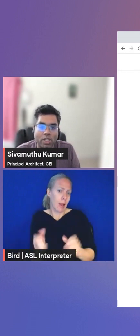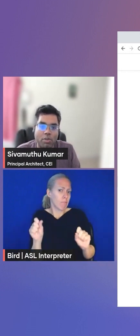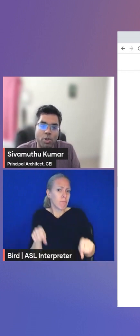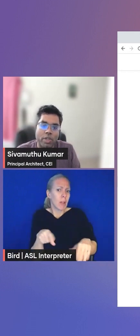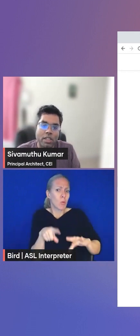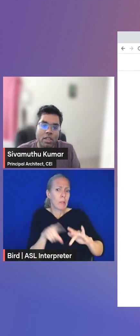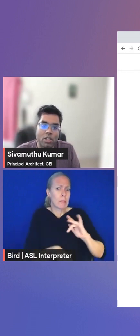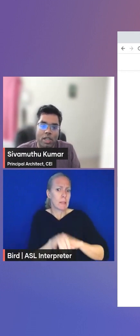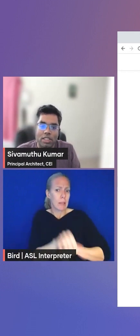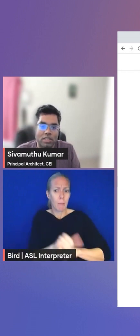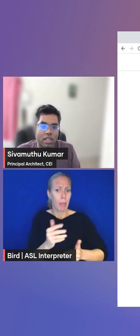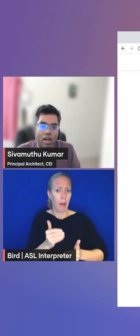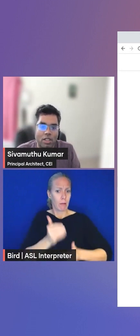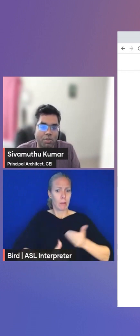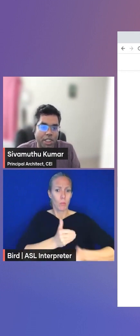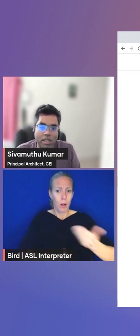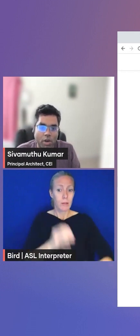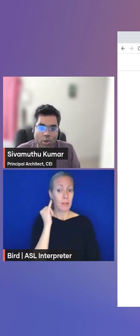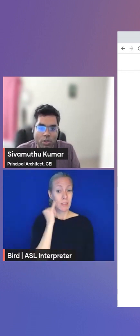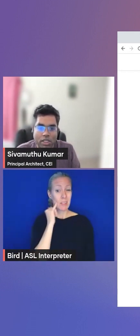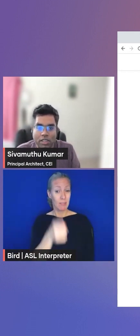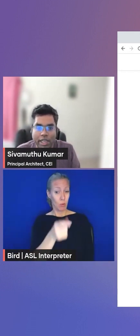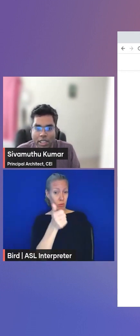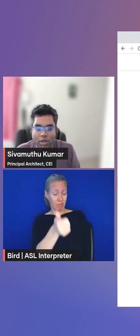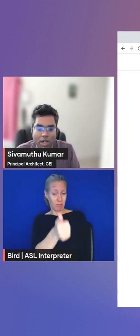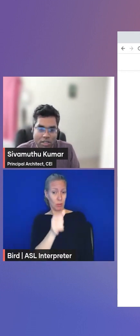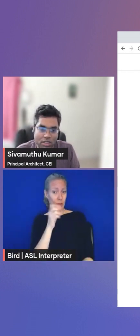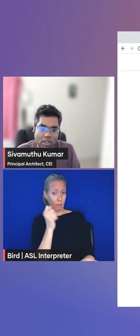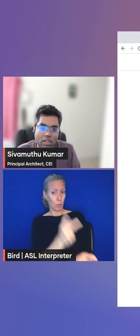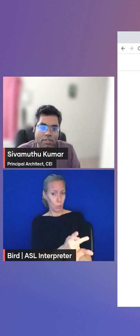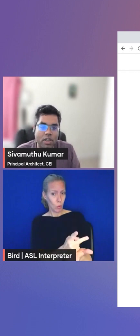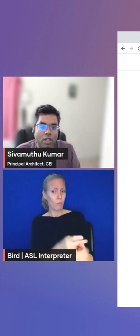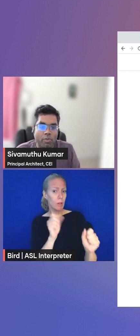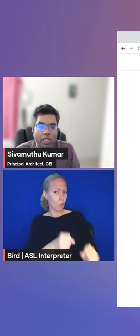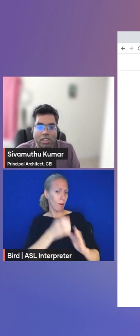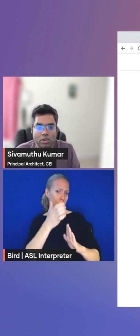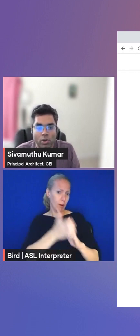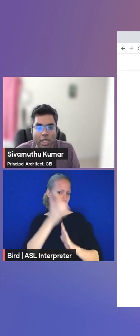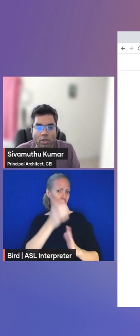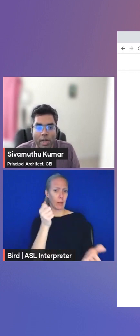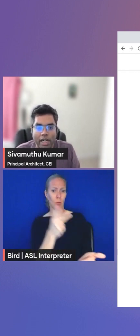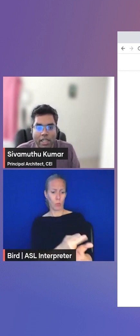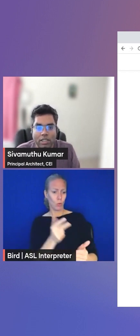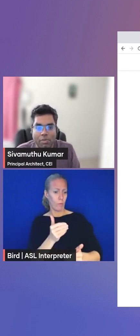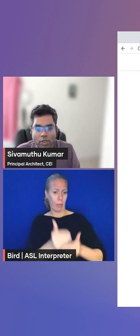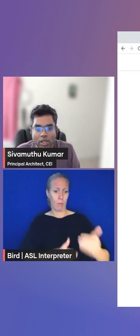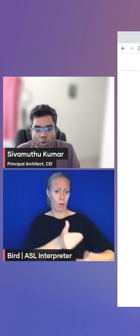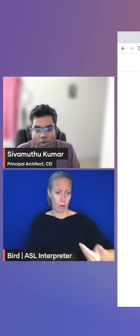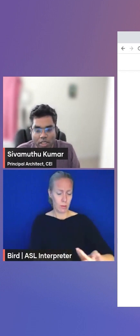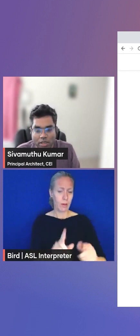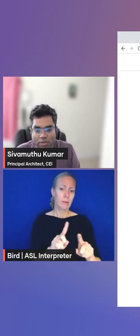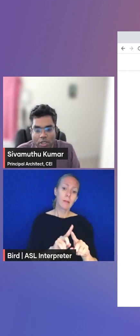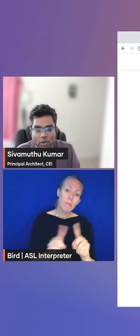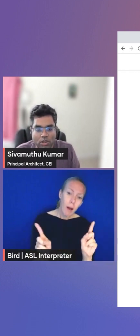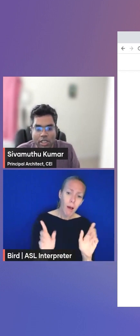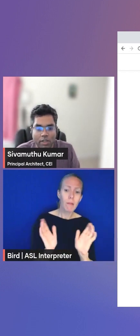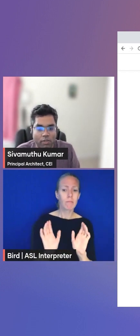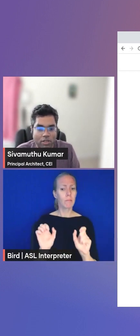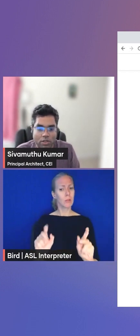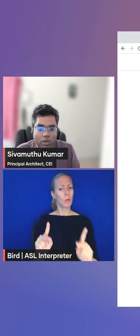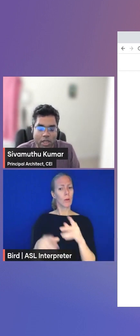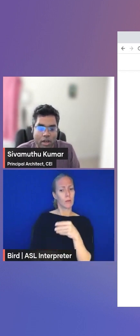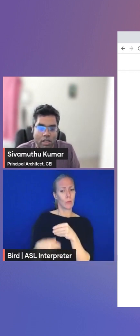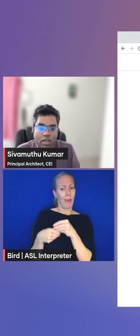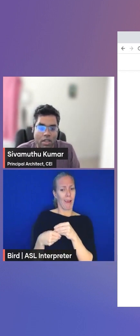you are manually approving. You can just like automatically approve the entire process itself. But it's okay to add like the manual approval as well to see